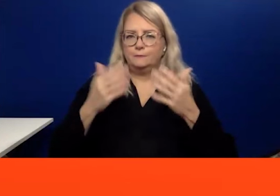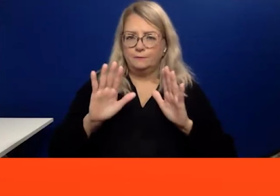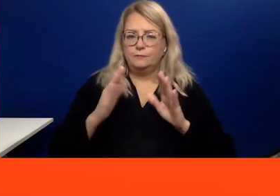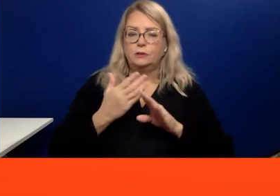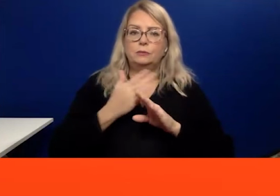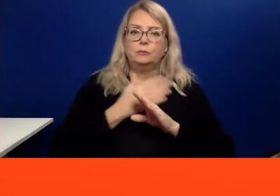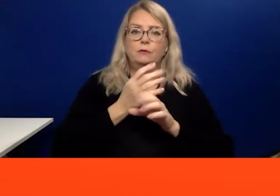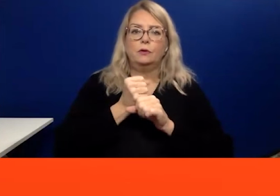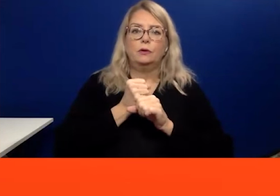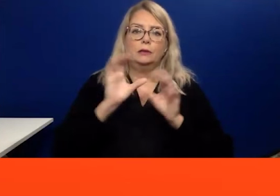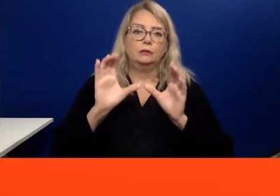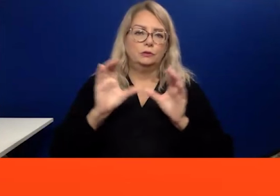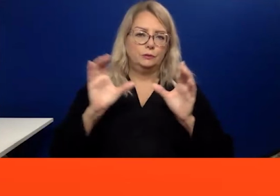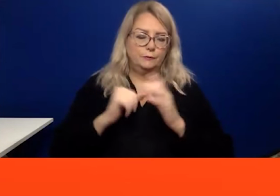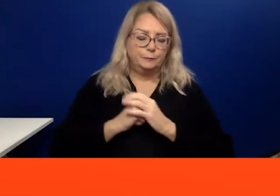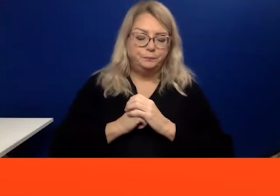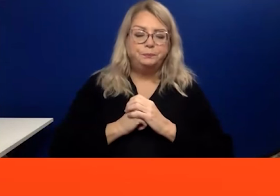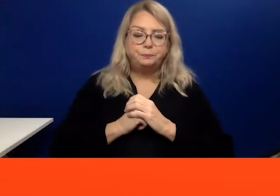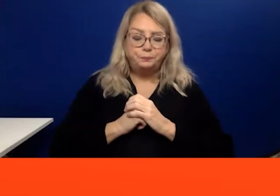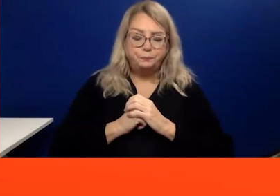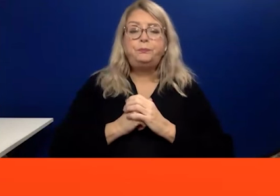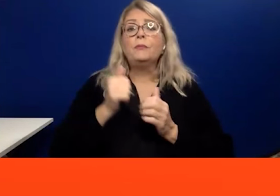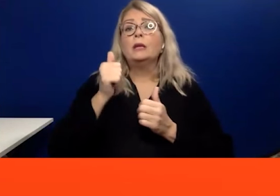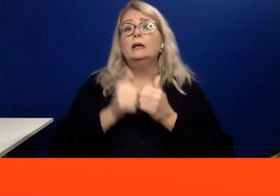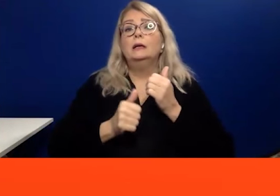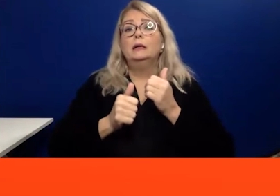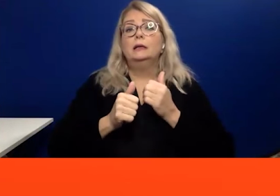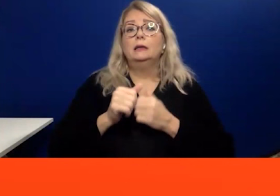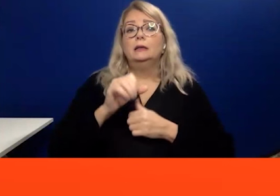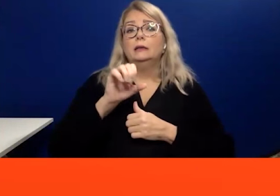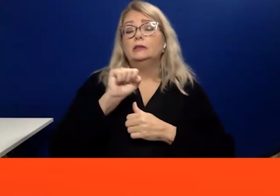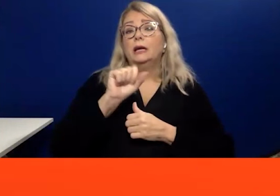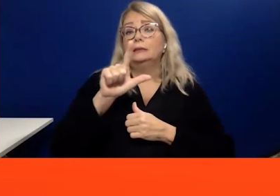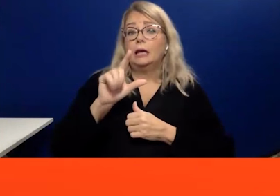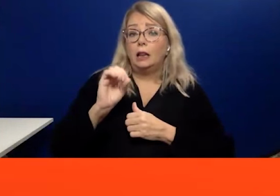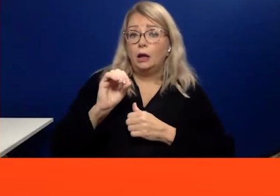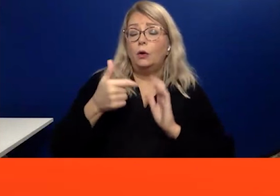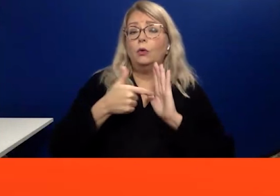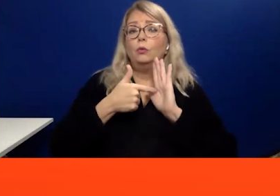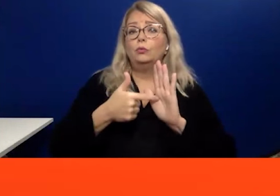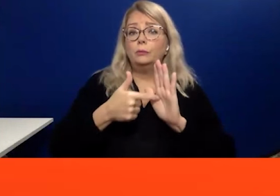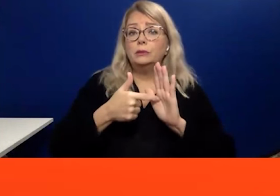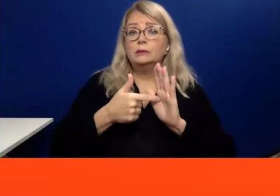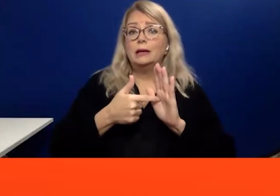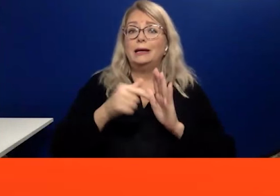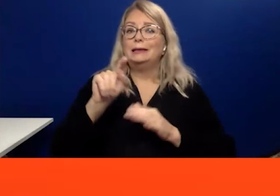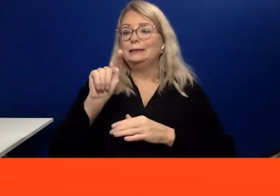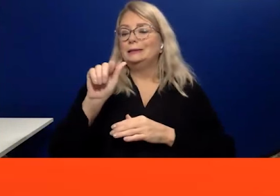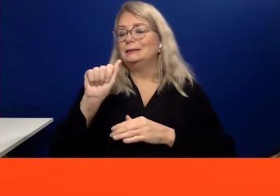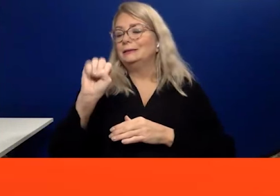certificate of completion. Each one of those SLOs represents a task that